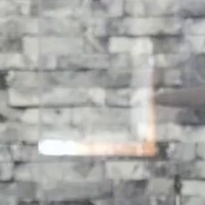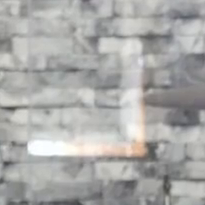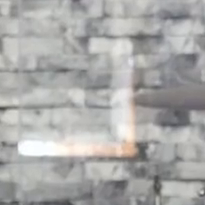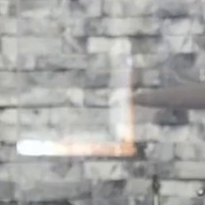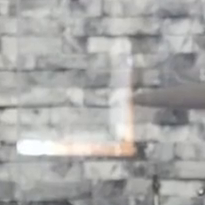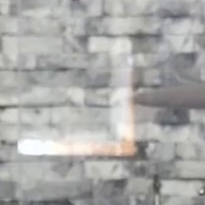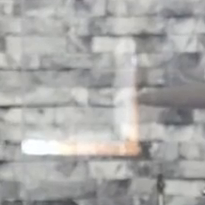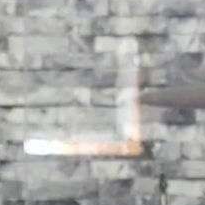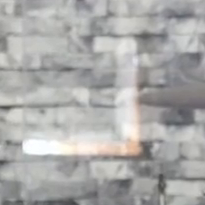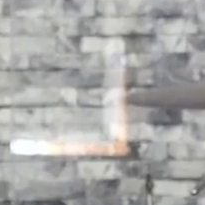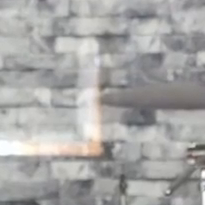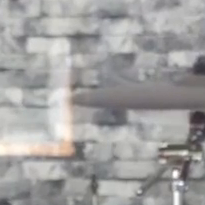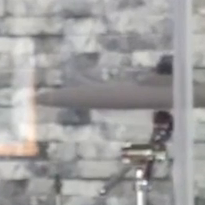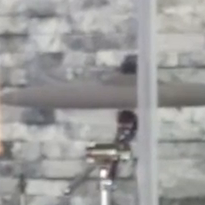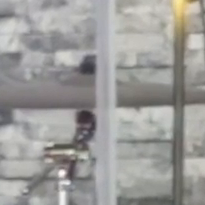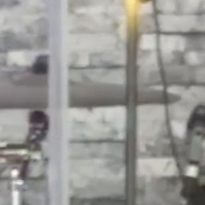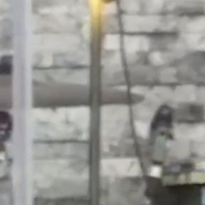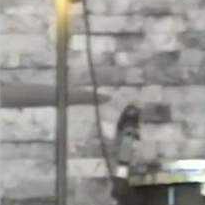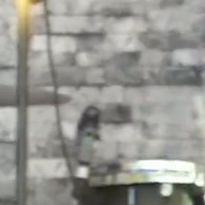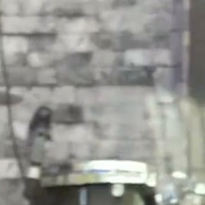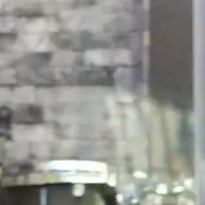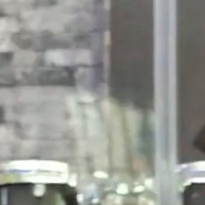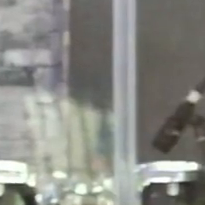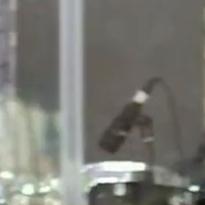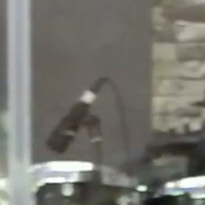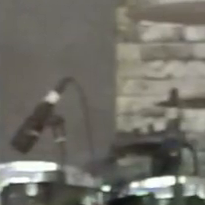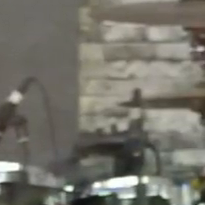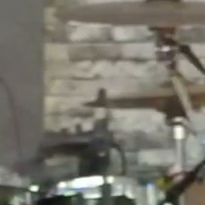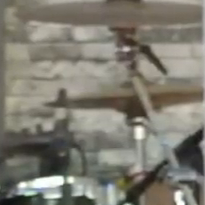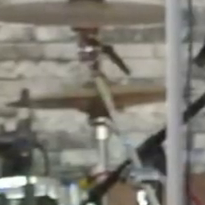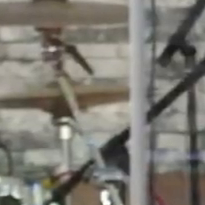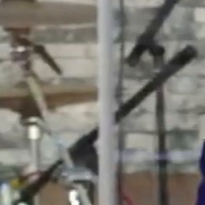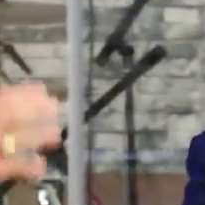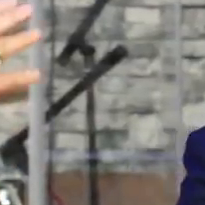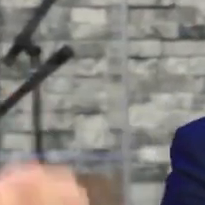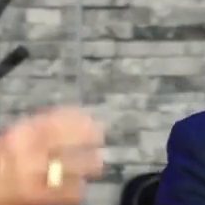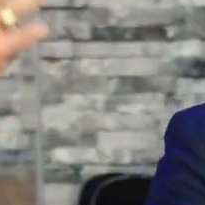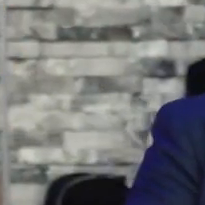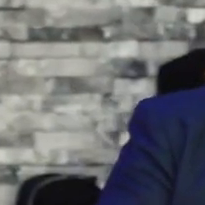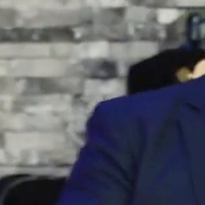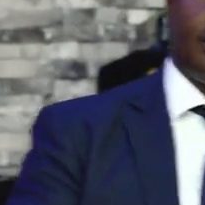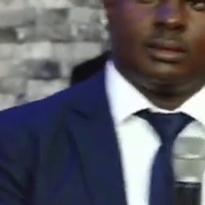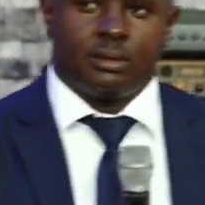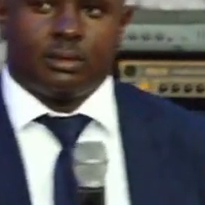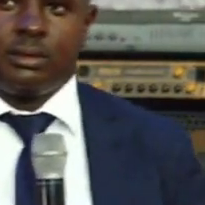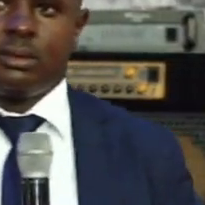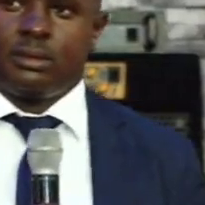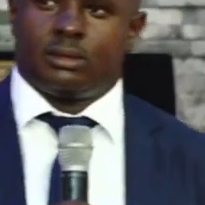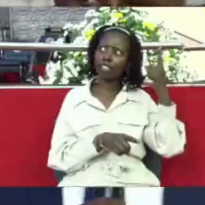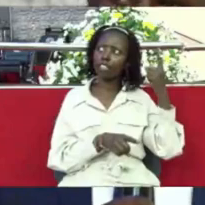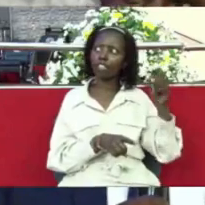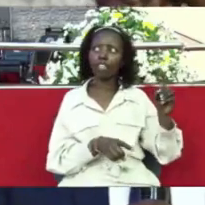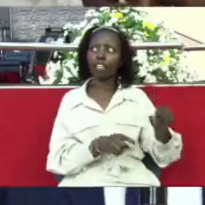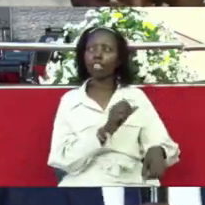apandalo mwanadamu, that shall he also reap. Hilo ndilo atakalovuna. Do you understand that a seed